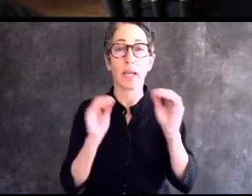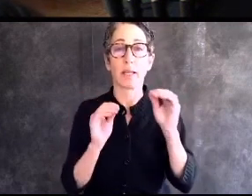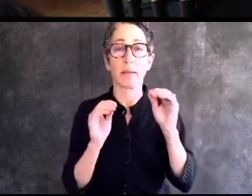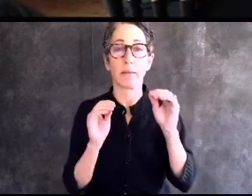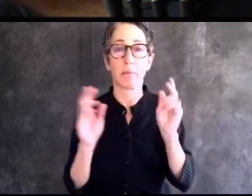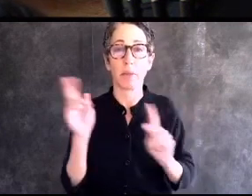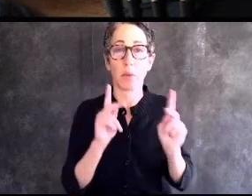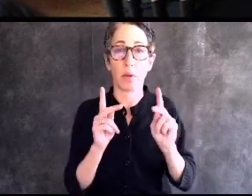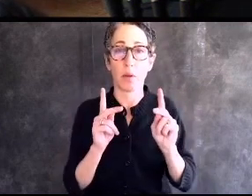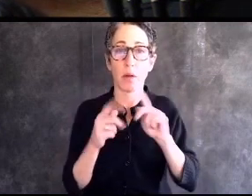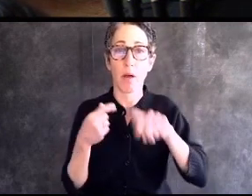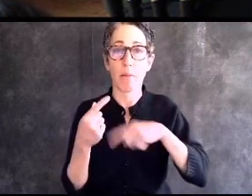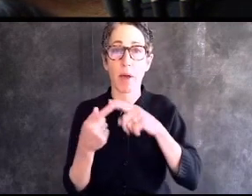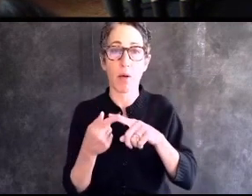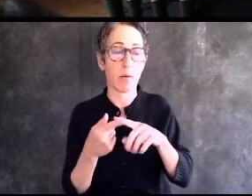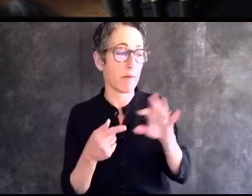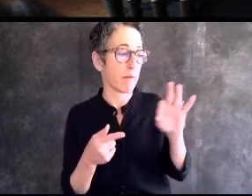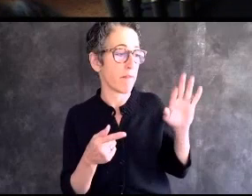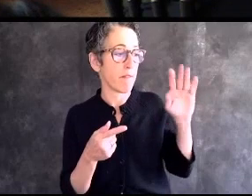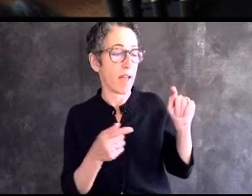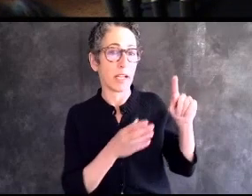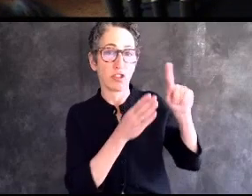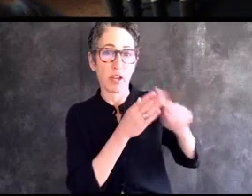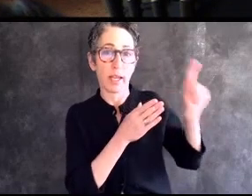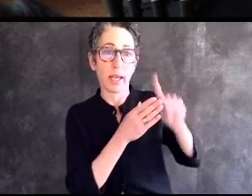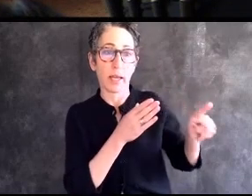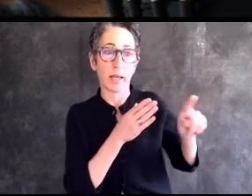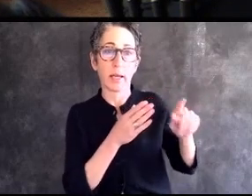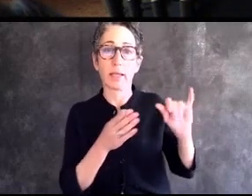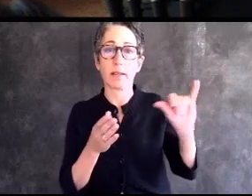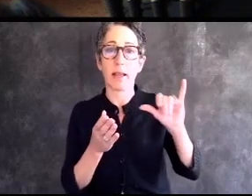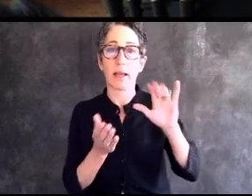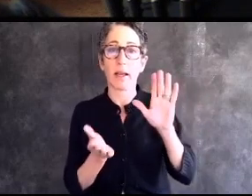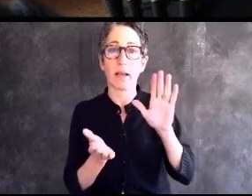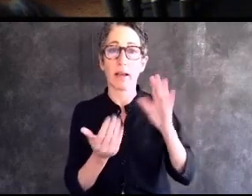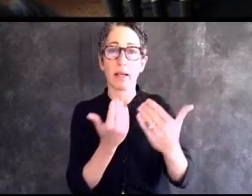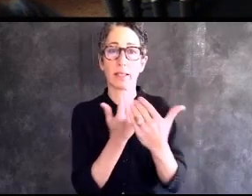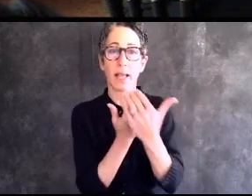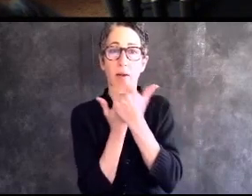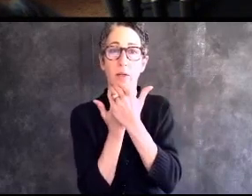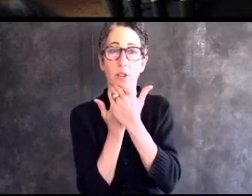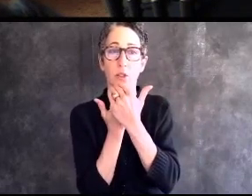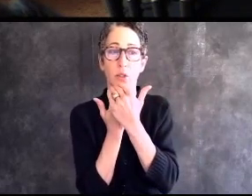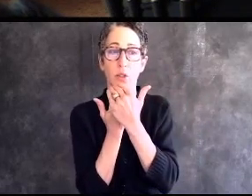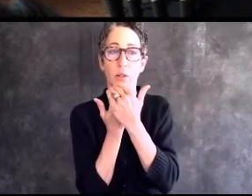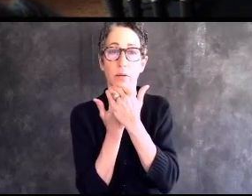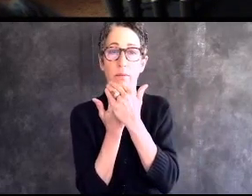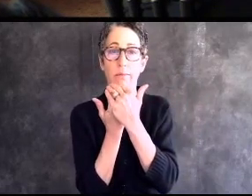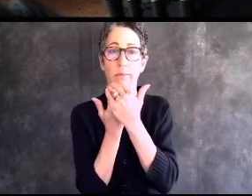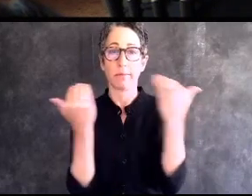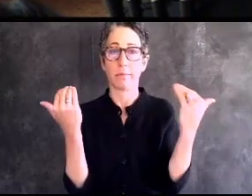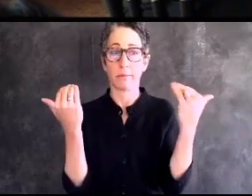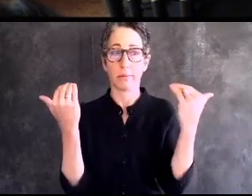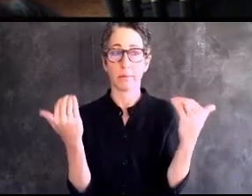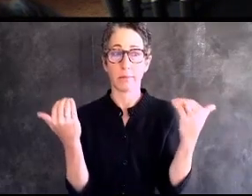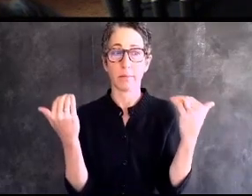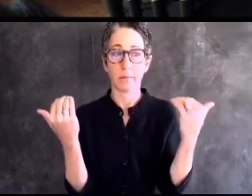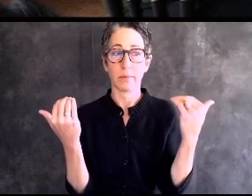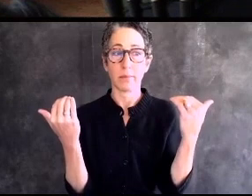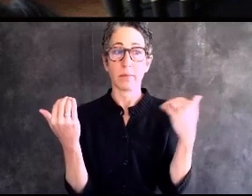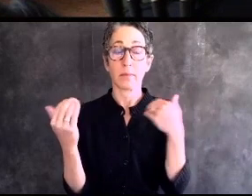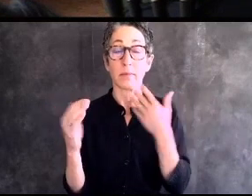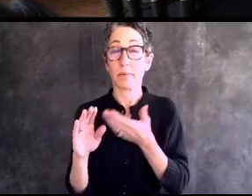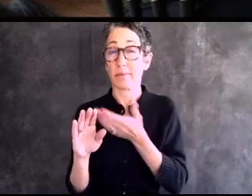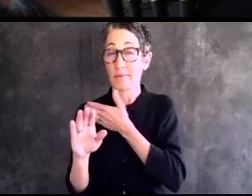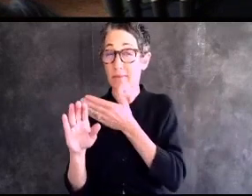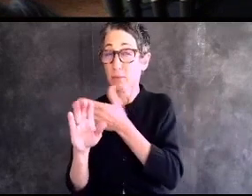is like two halves, right, of a sandwich, right? If you can anticipate, you pre-bunk, you do inoculation and so on. For the few things